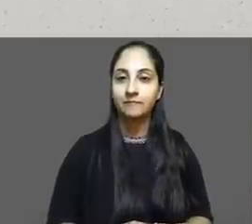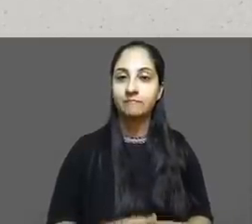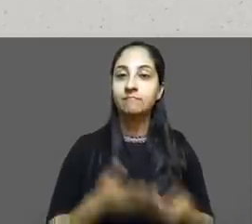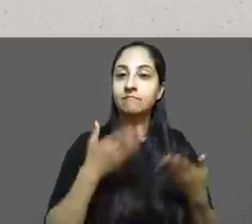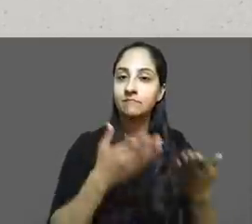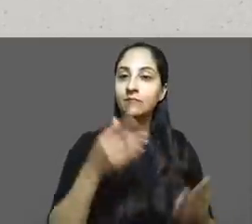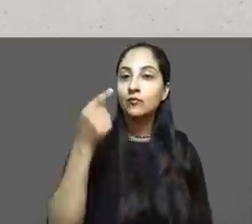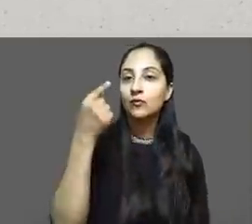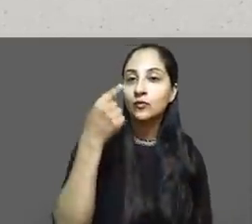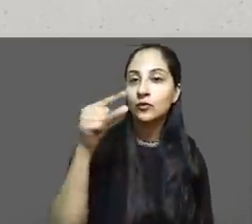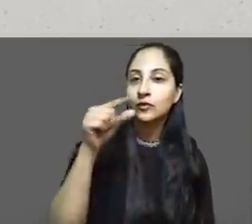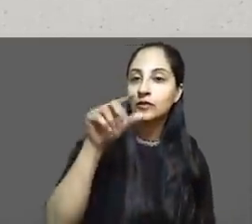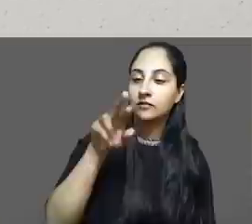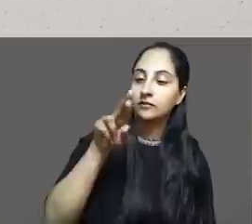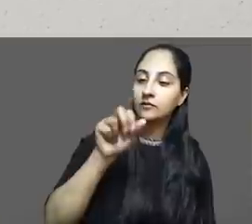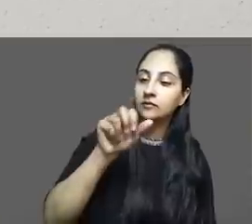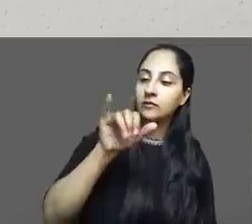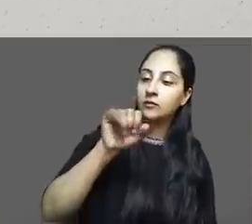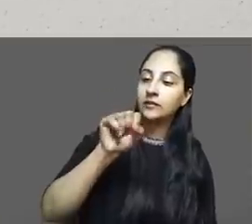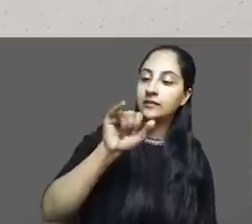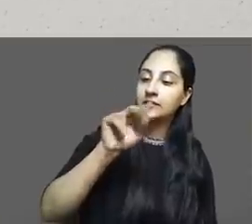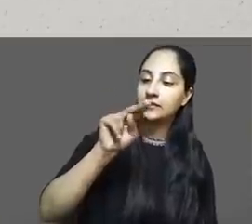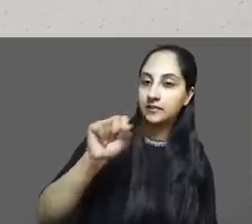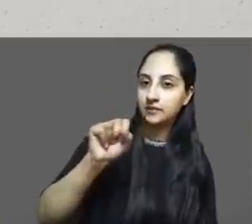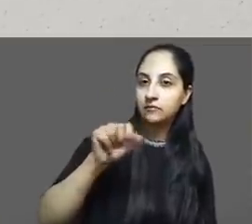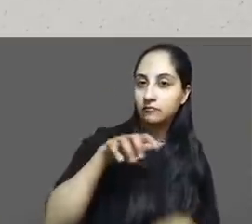I'll start with green raisins.